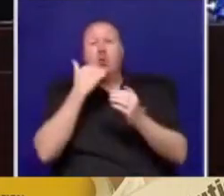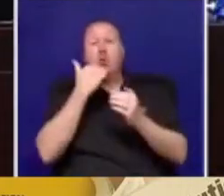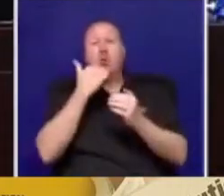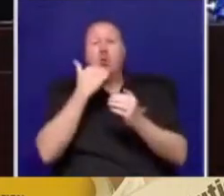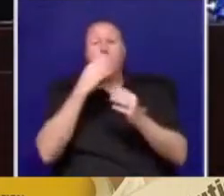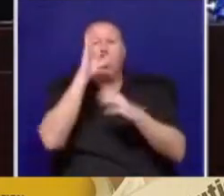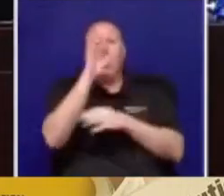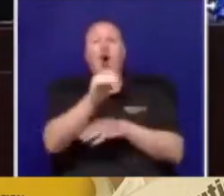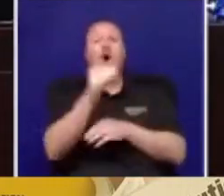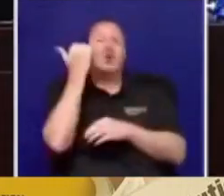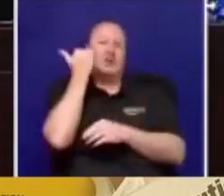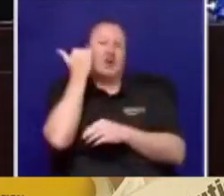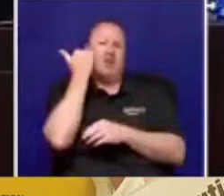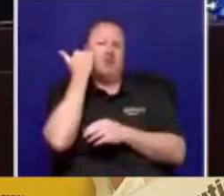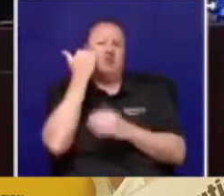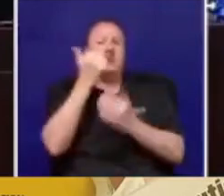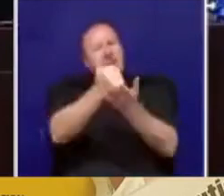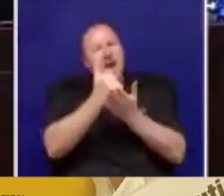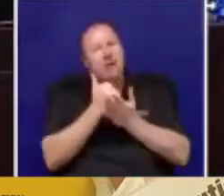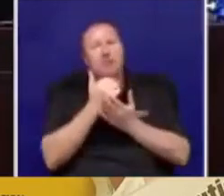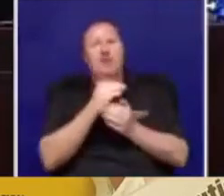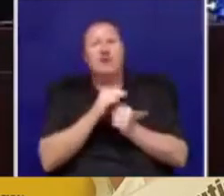this government for assistance.